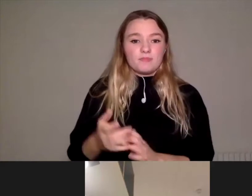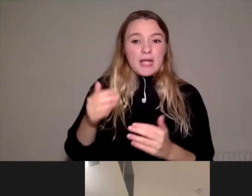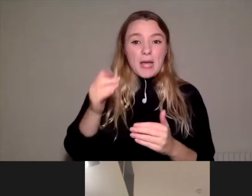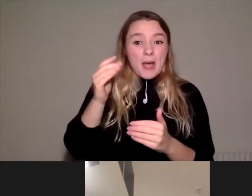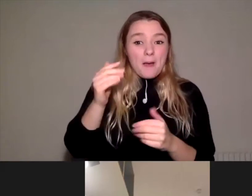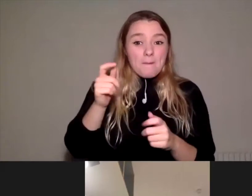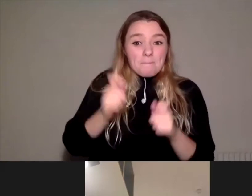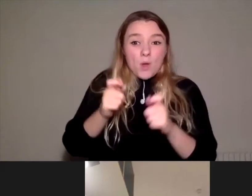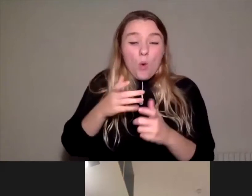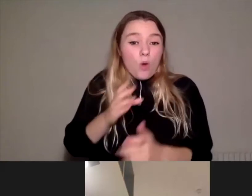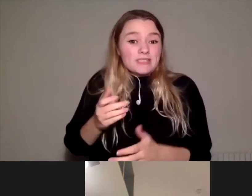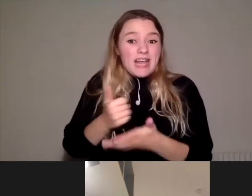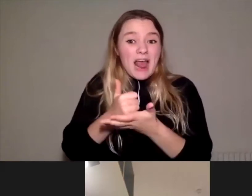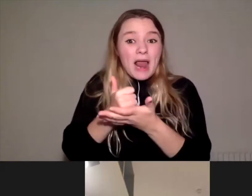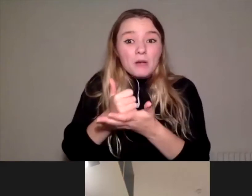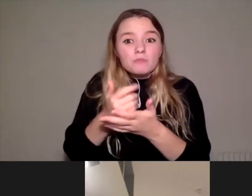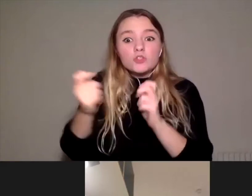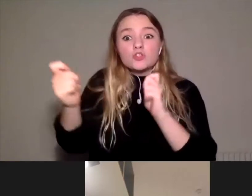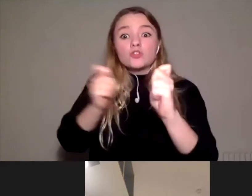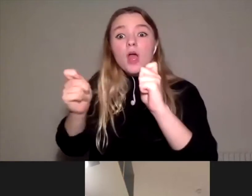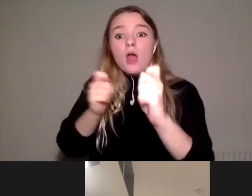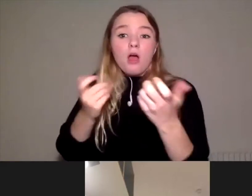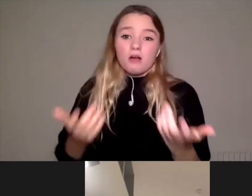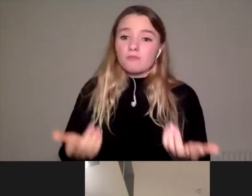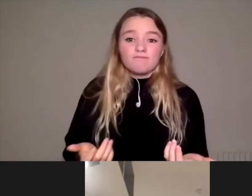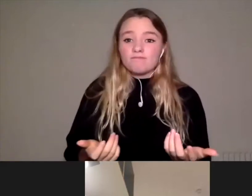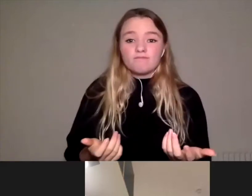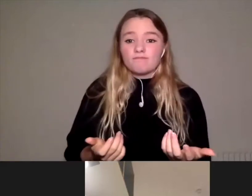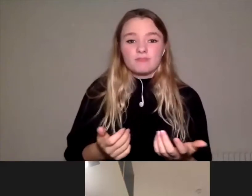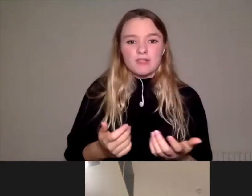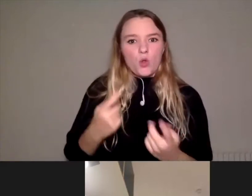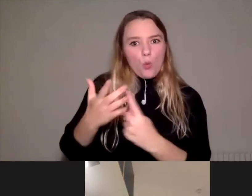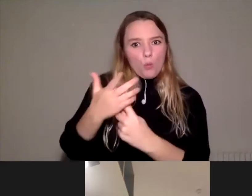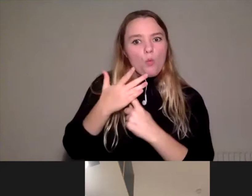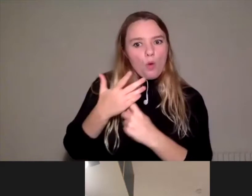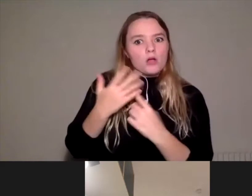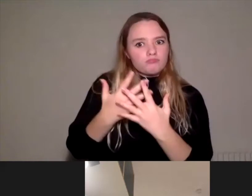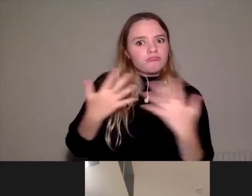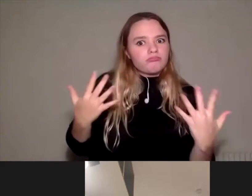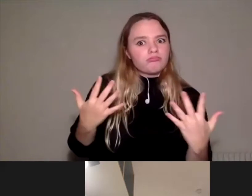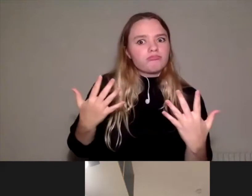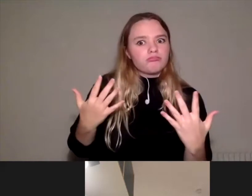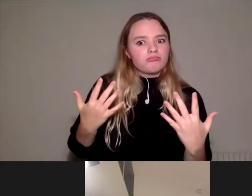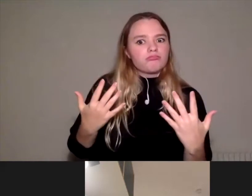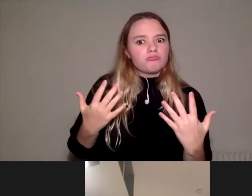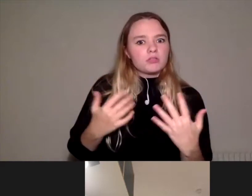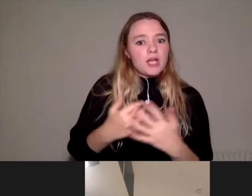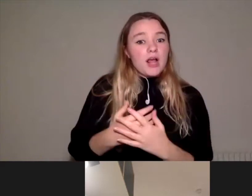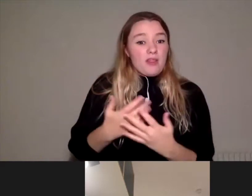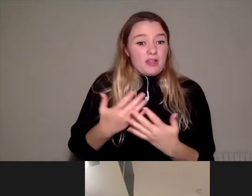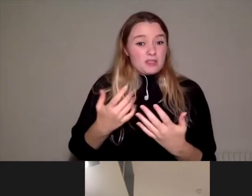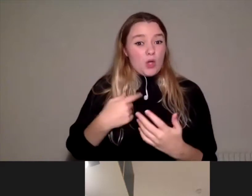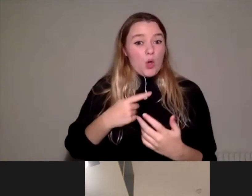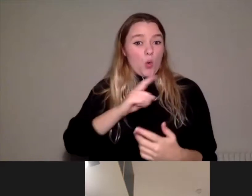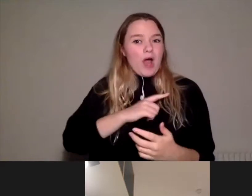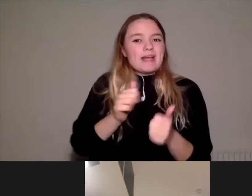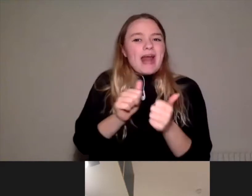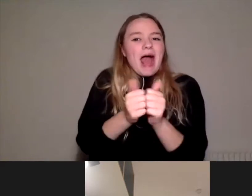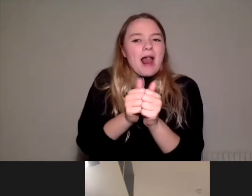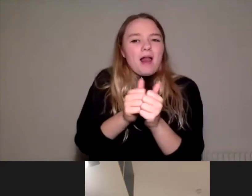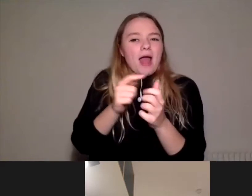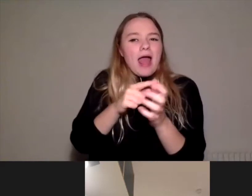to help make the change. So there is a lot of pressure on us now, and that's where being an ally is